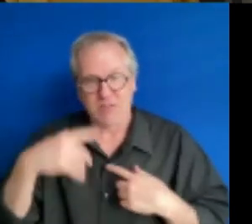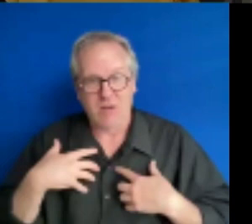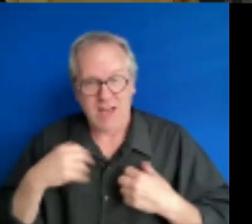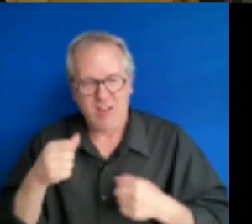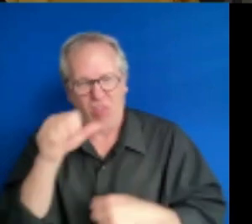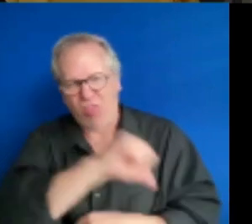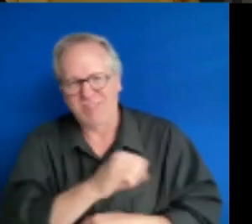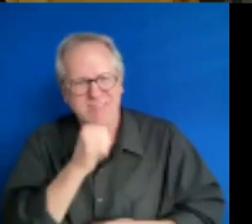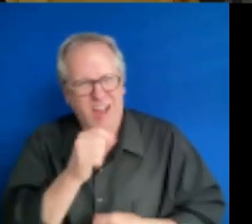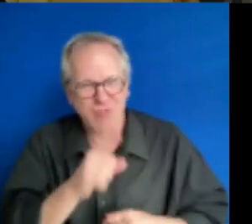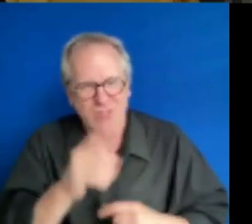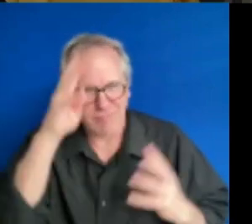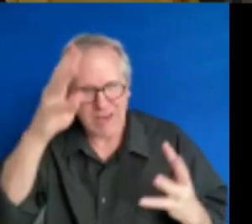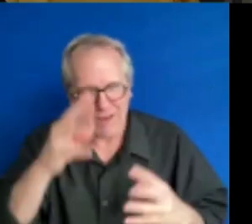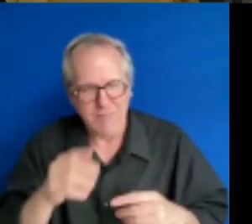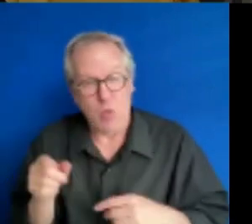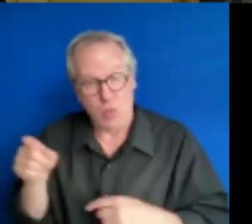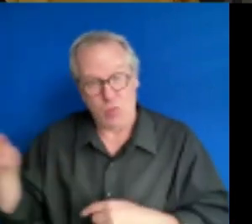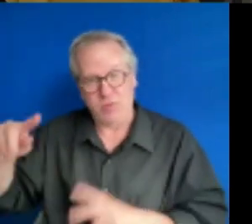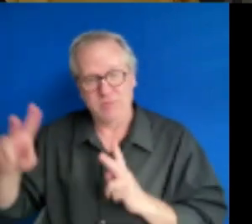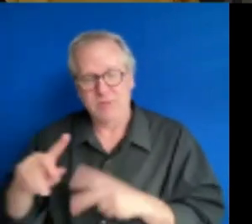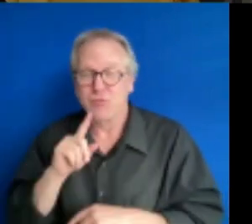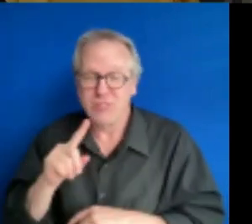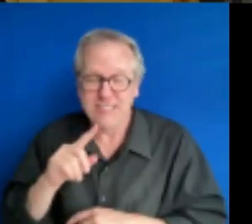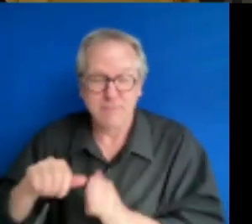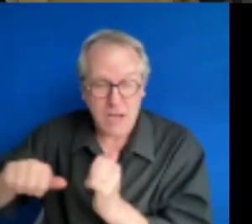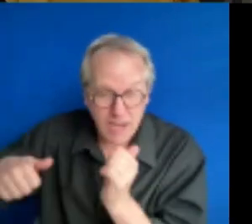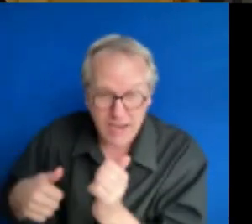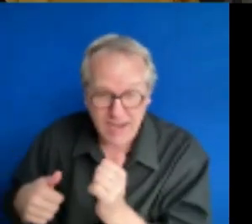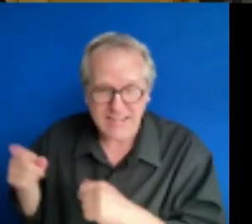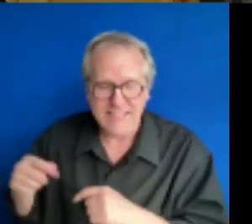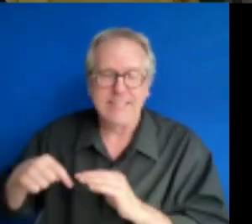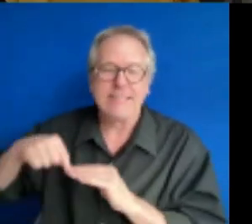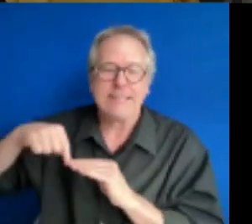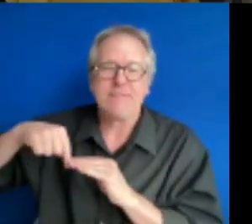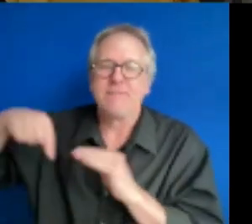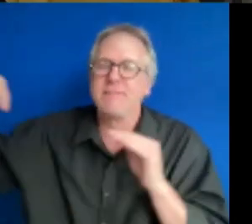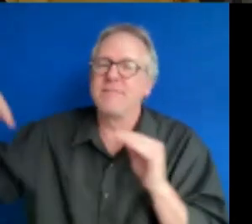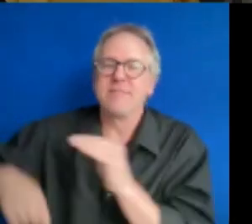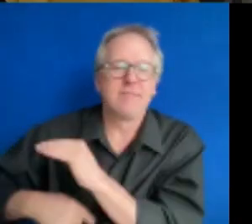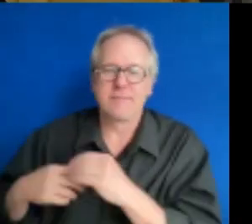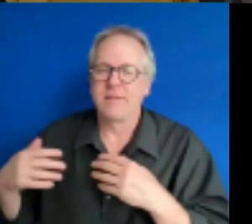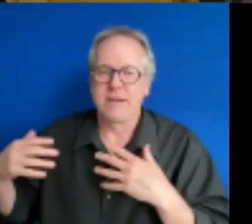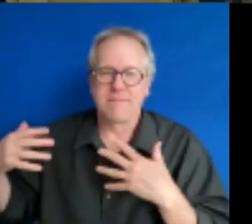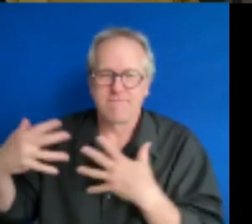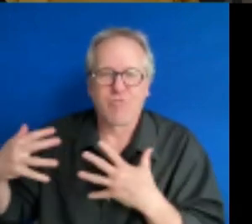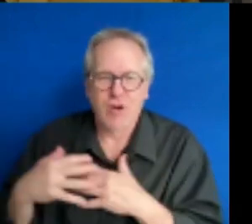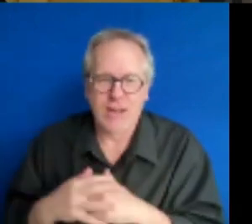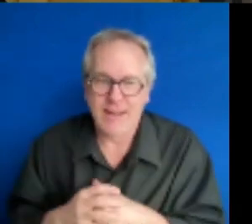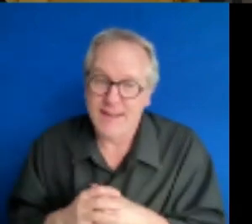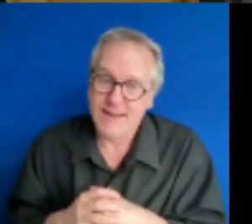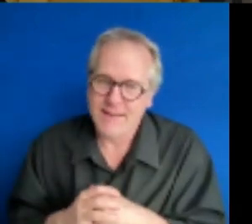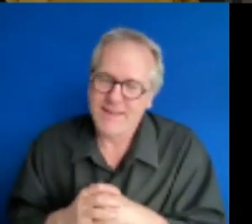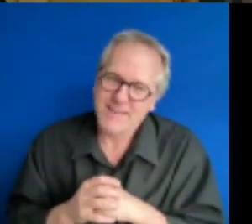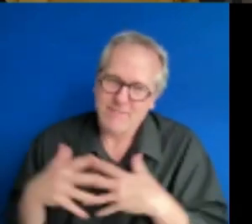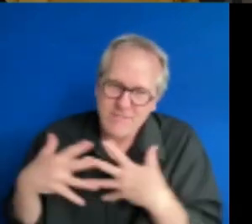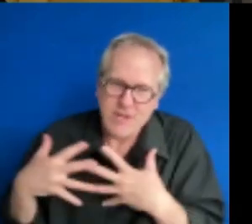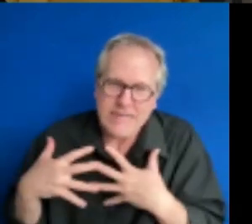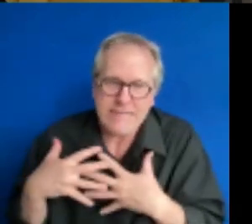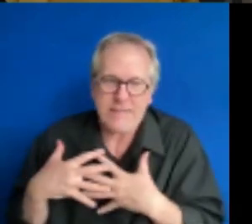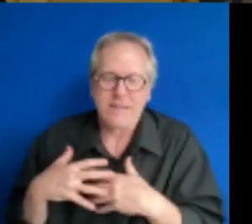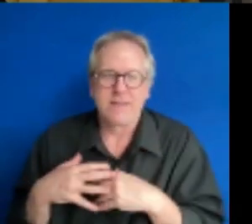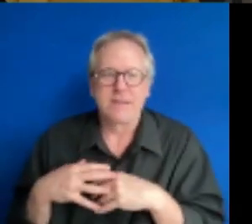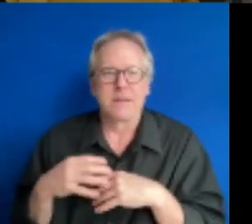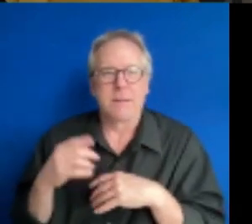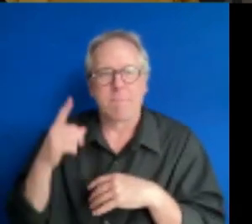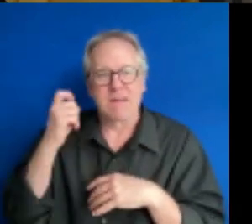at all, are really just deeply afraid. Because when we start realizing that, you